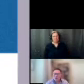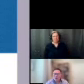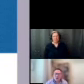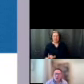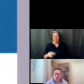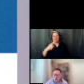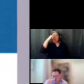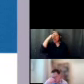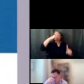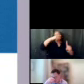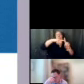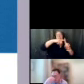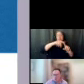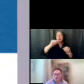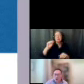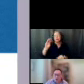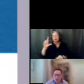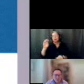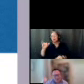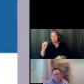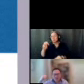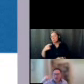ableism where, oh my, oh, if I was you,